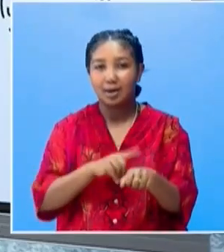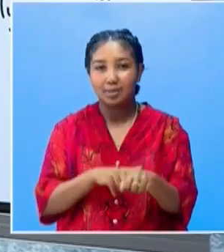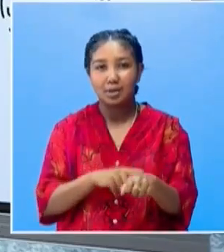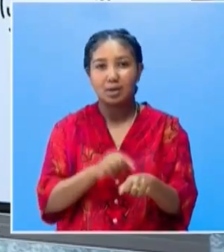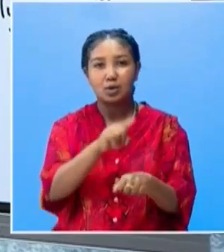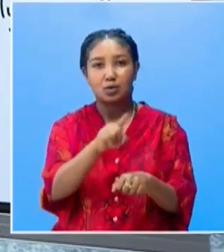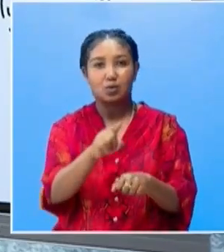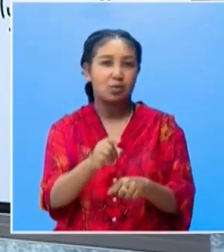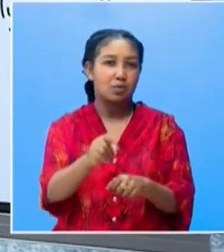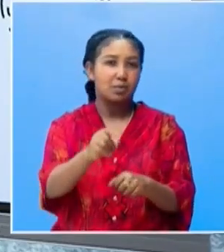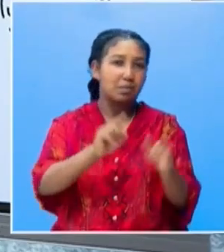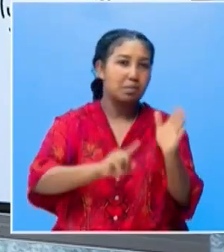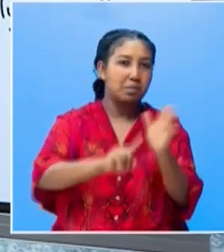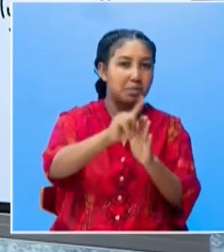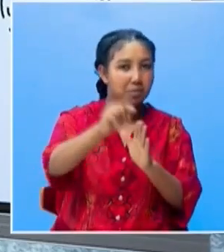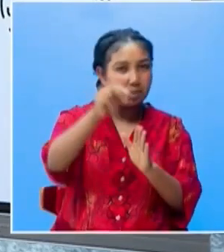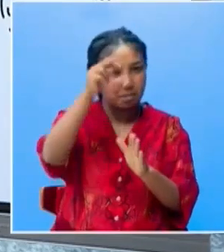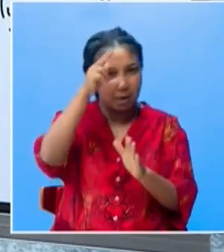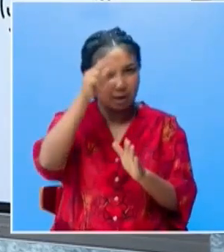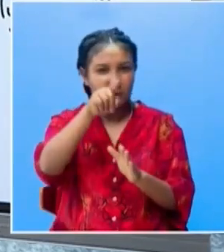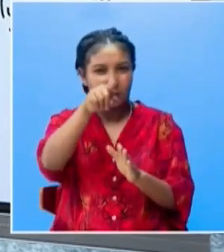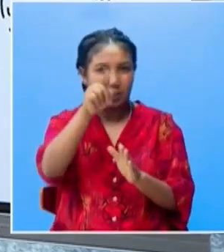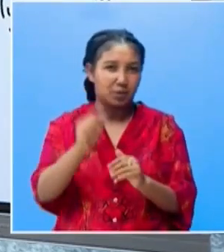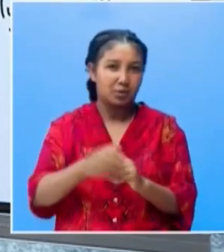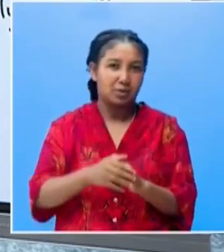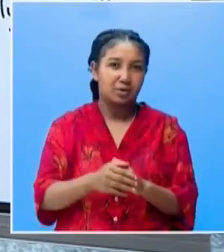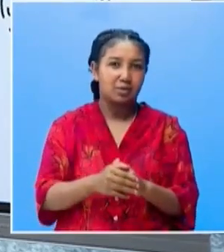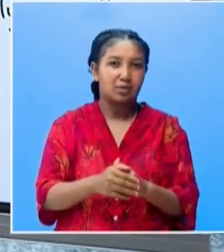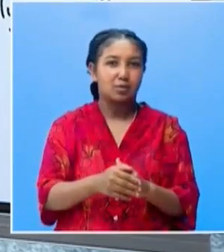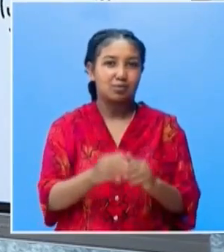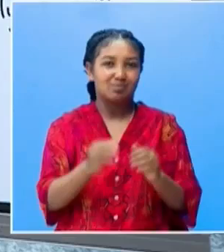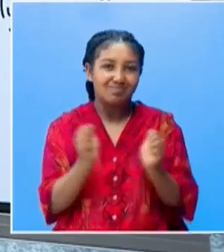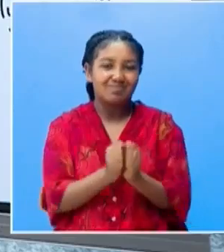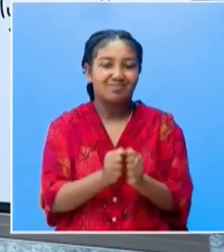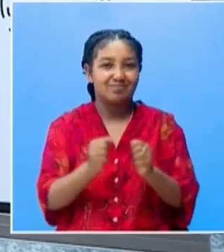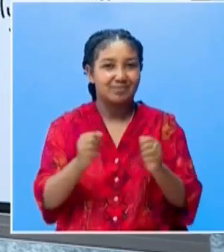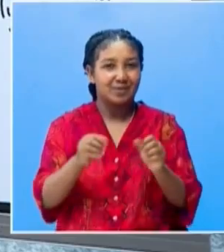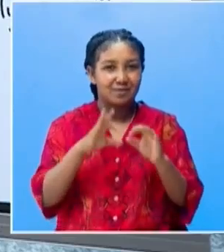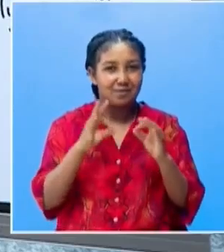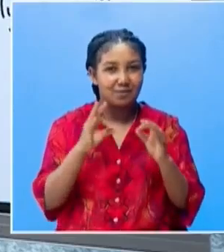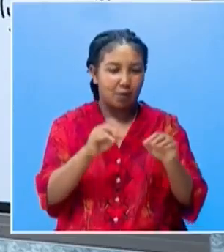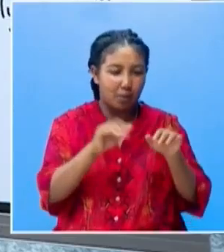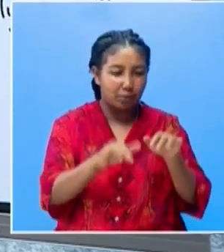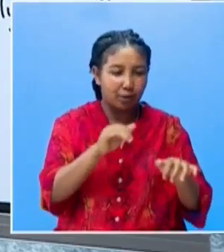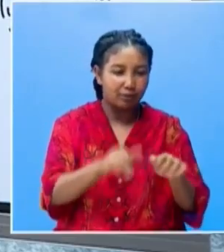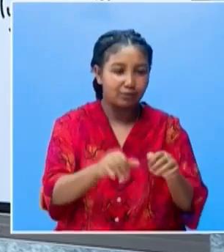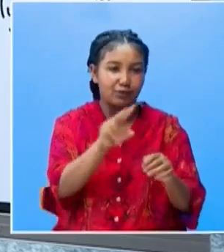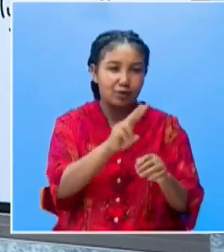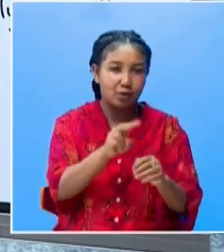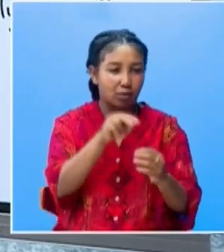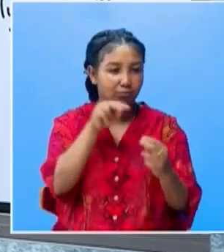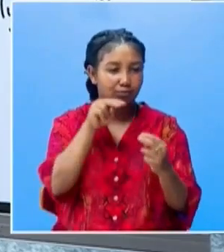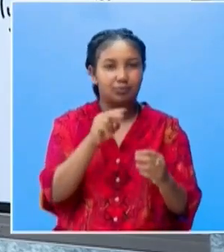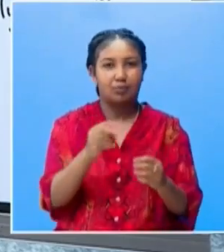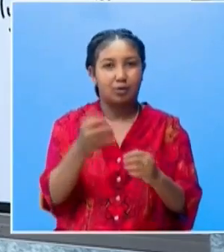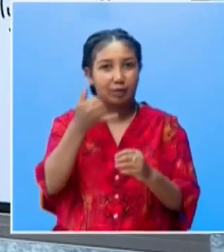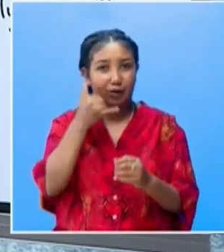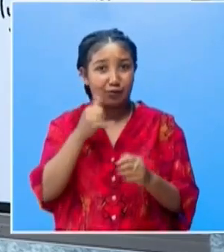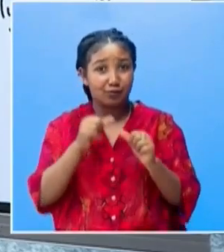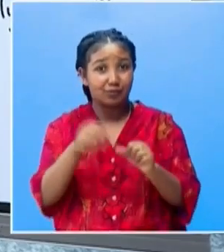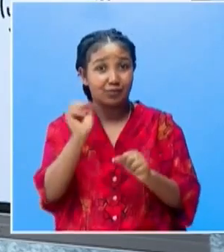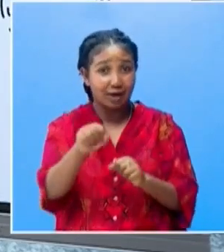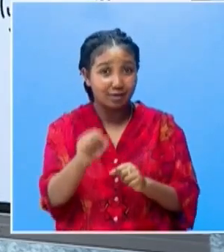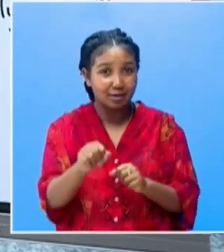your elder brothers, maybe you by yourself, you love to spend your time with computers, video games, or cell phones.